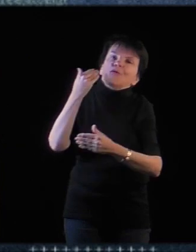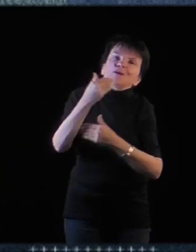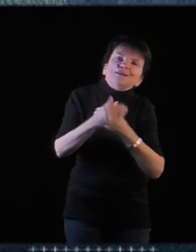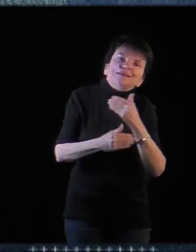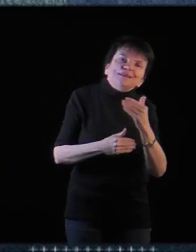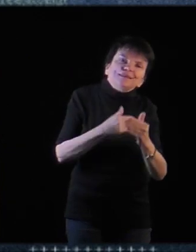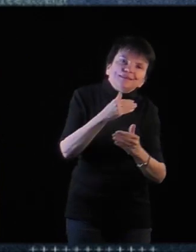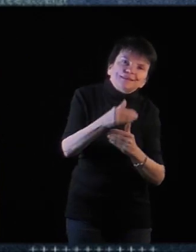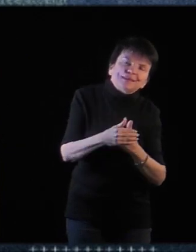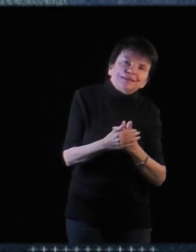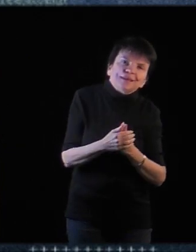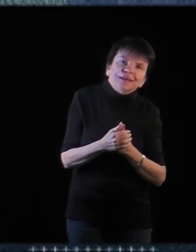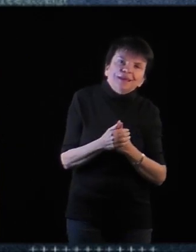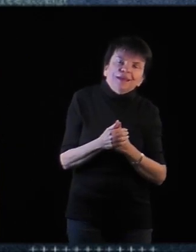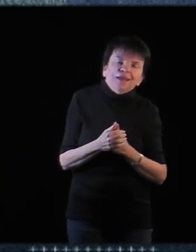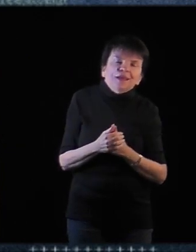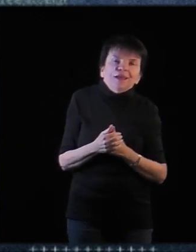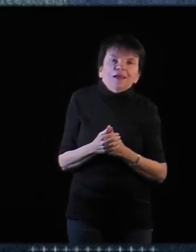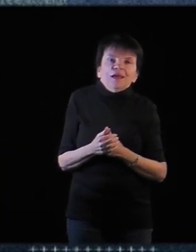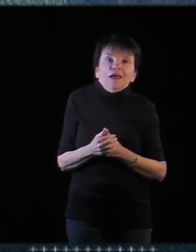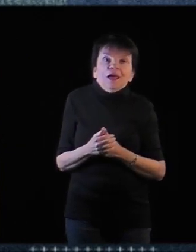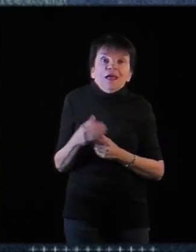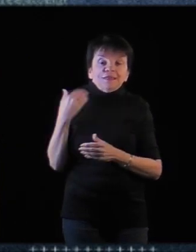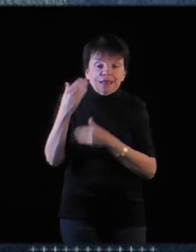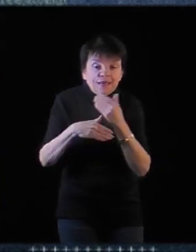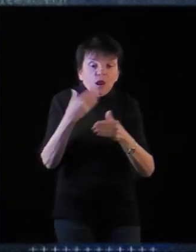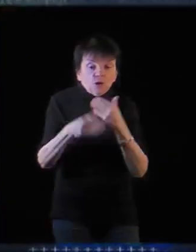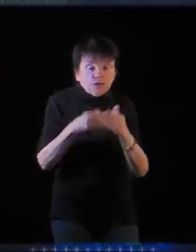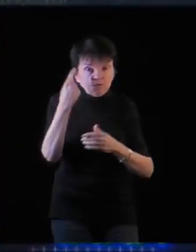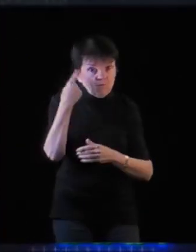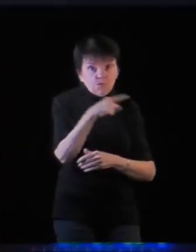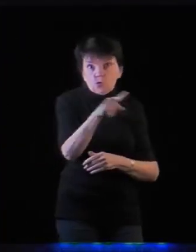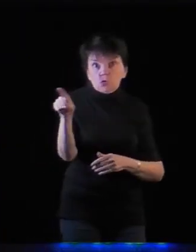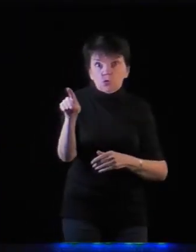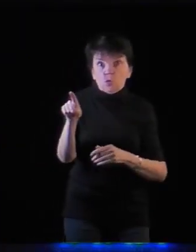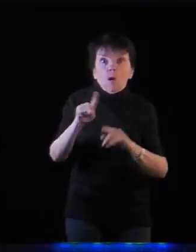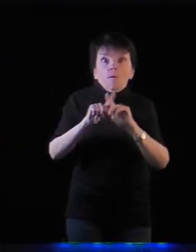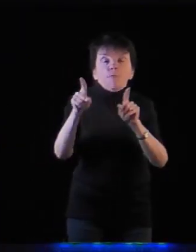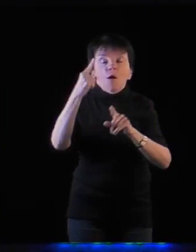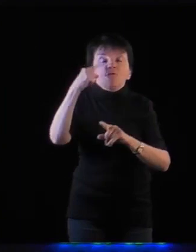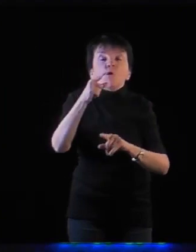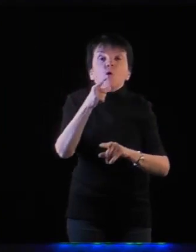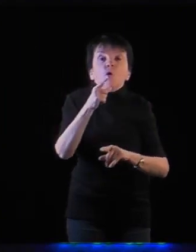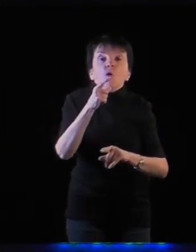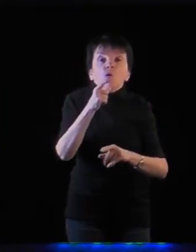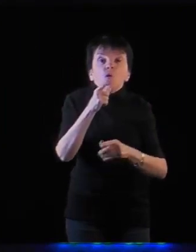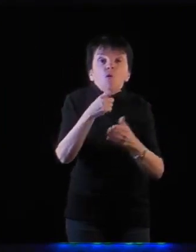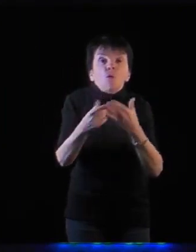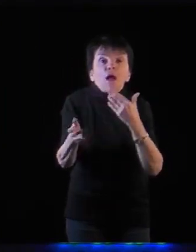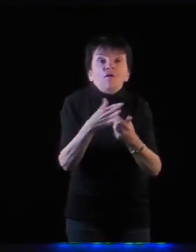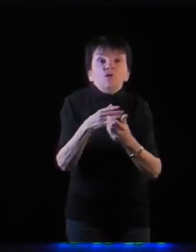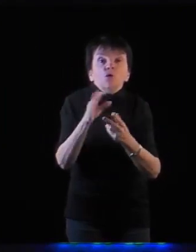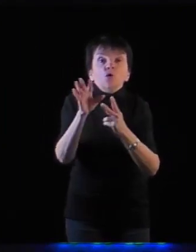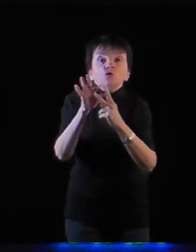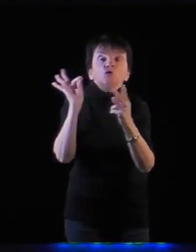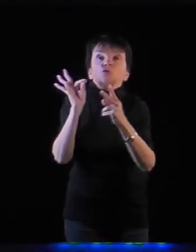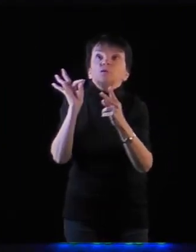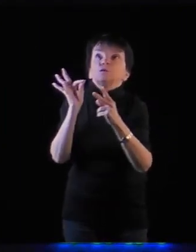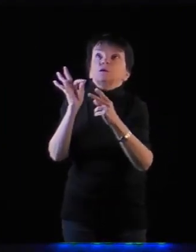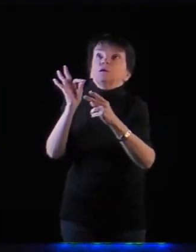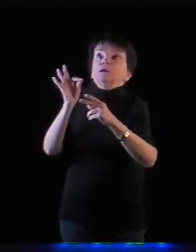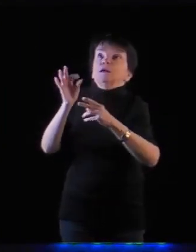share in that inheritance. So the inheritance is for you, but it's also for anyone who would choose to believe that we'd share